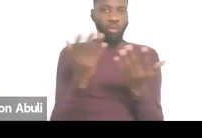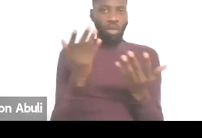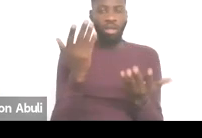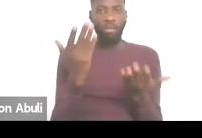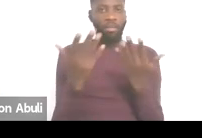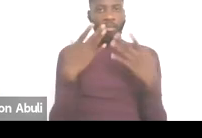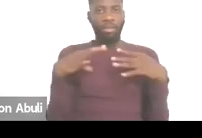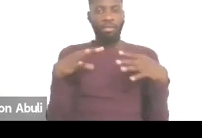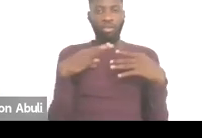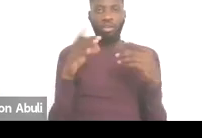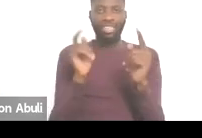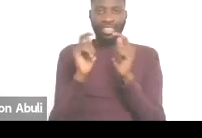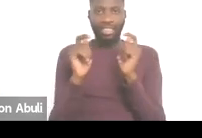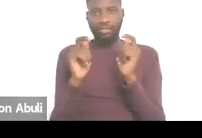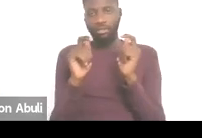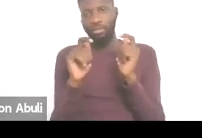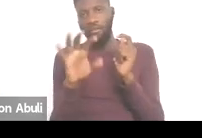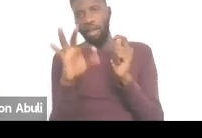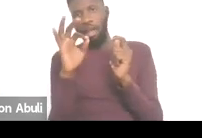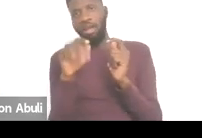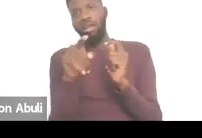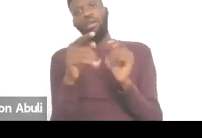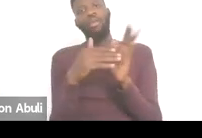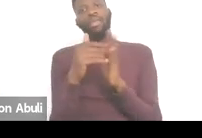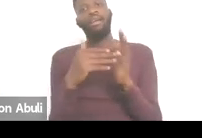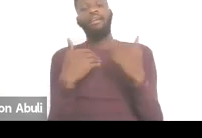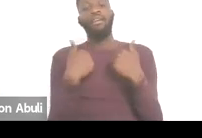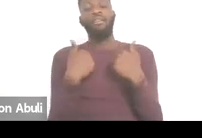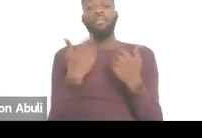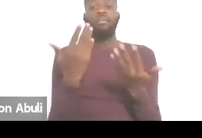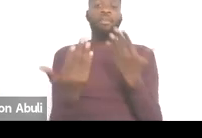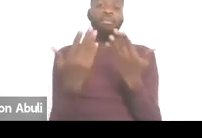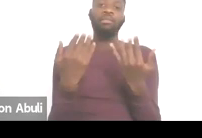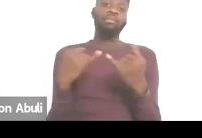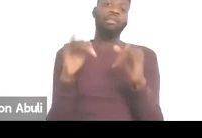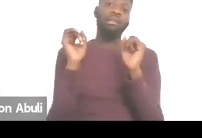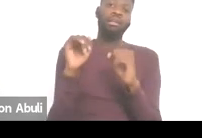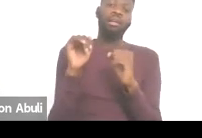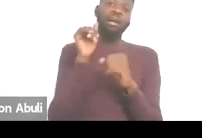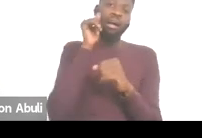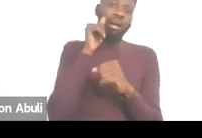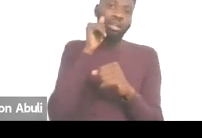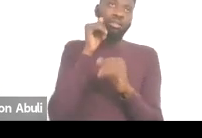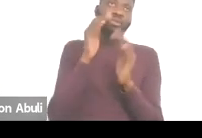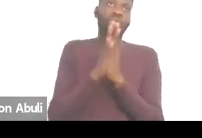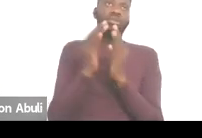people have found a weakness in you. Maybe even a mock interview with your aunt or with your colleague will